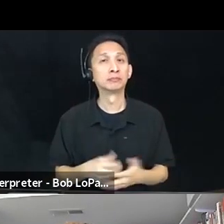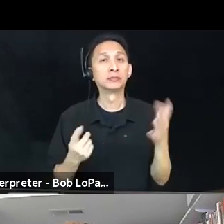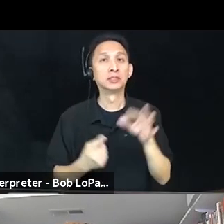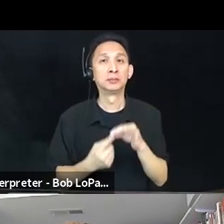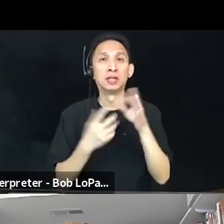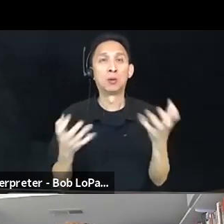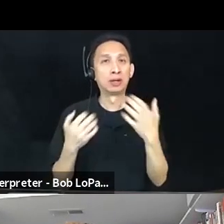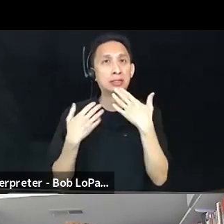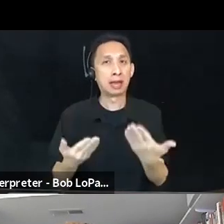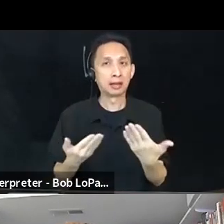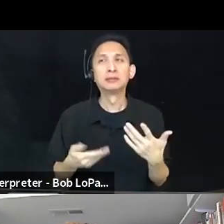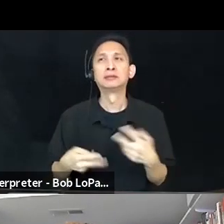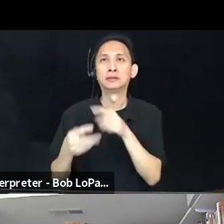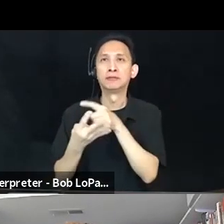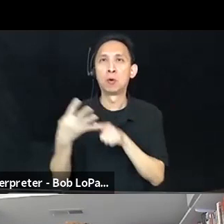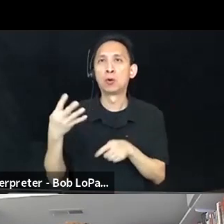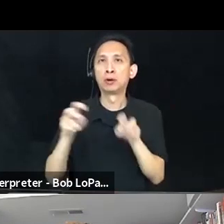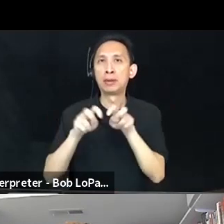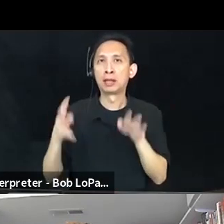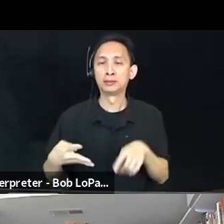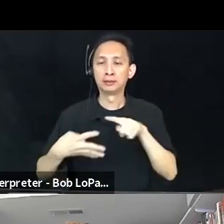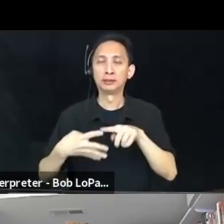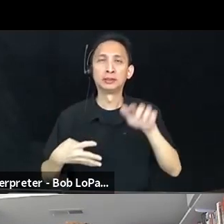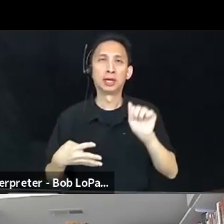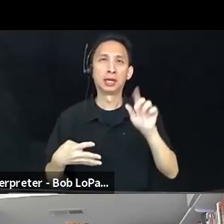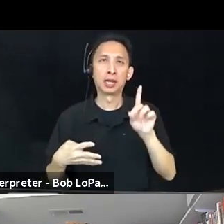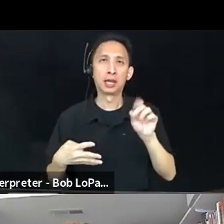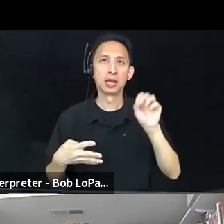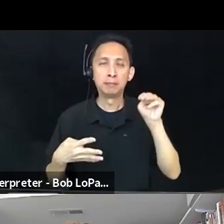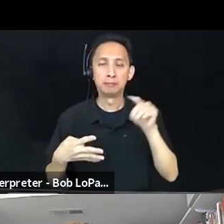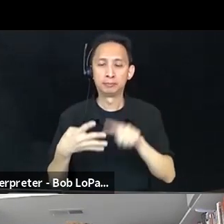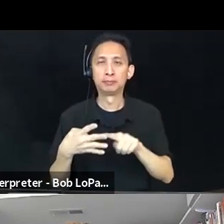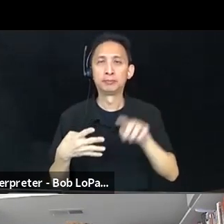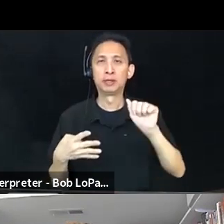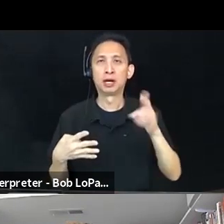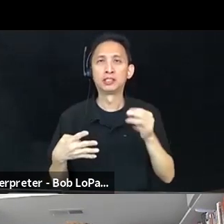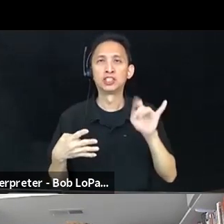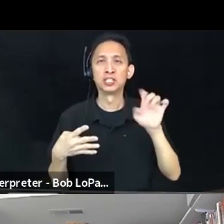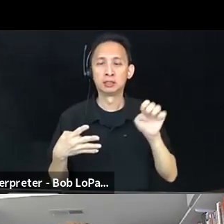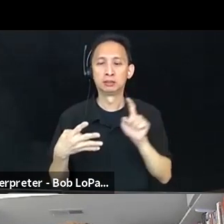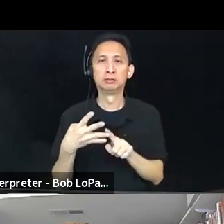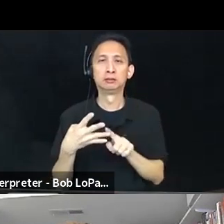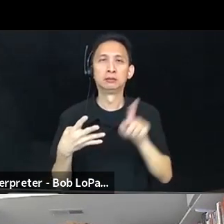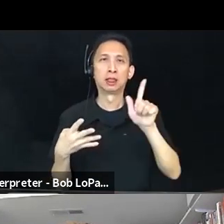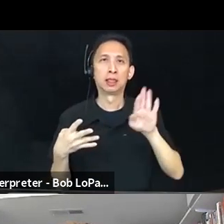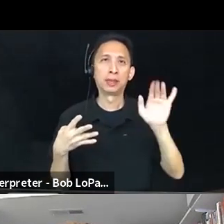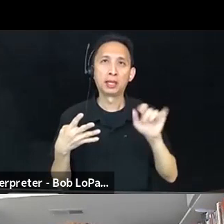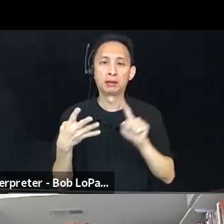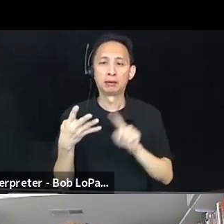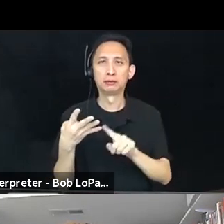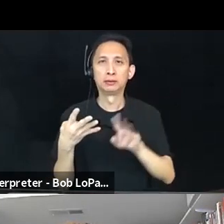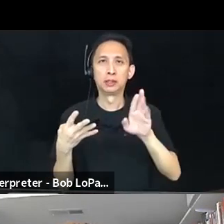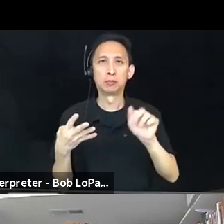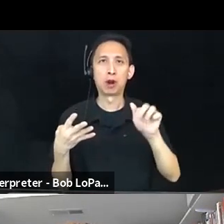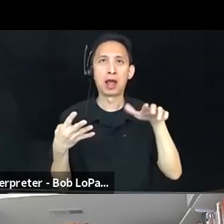our interlocutors, Adom Getachew, Achille Mbembe, Elisabeth Anker, and Brad